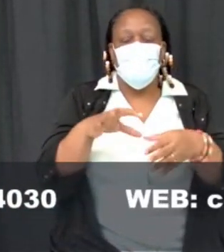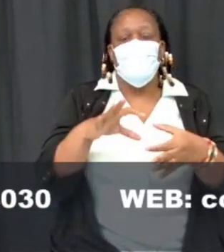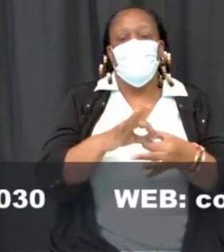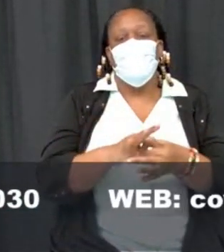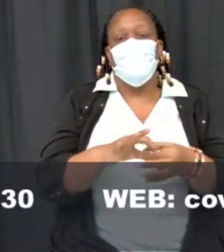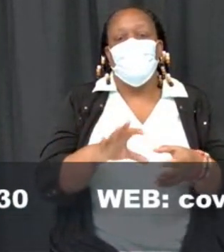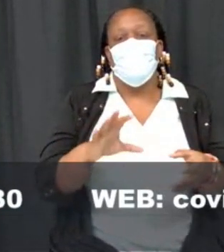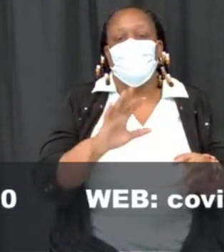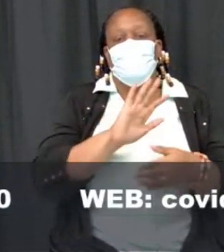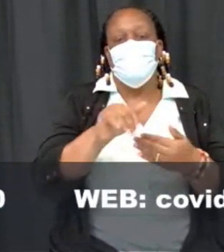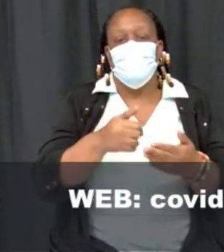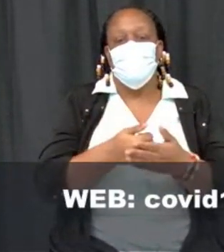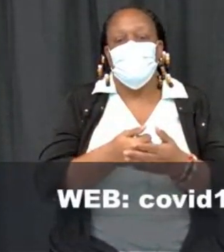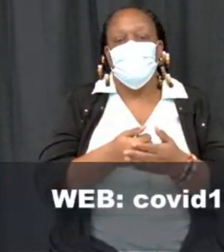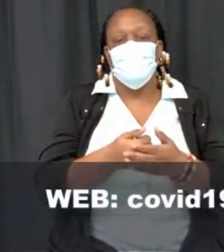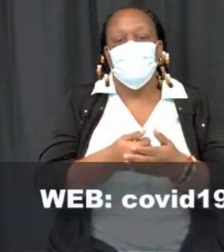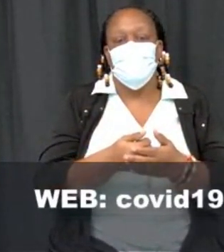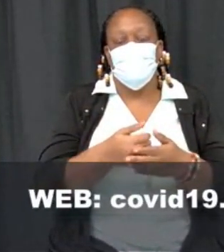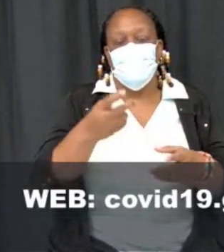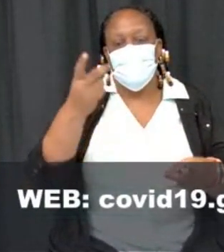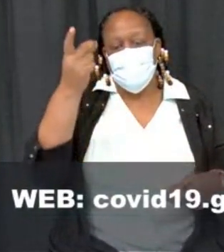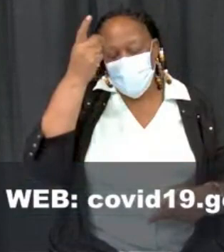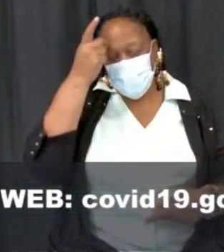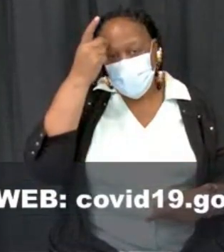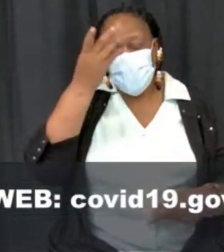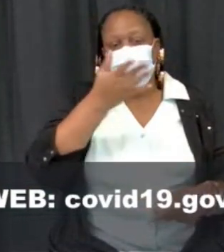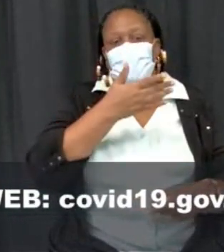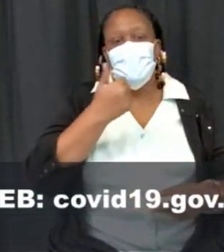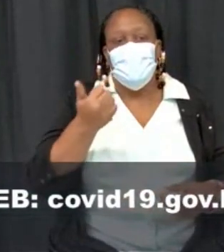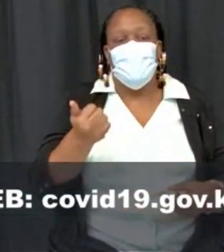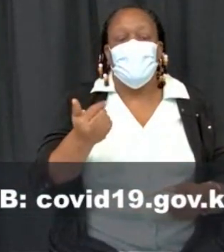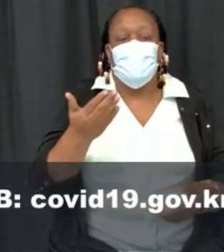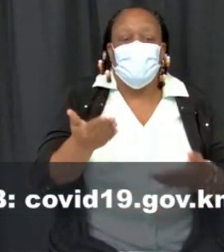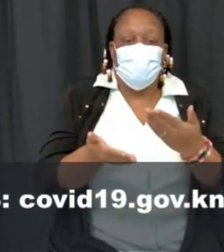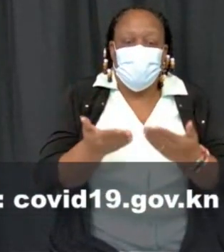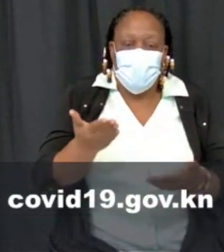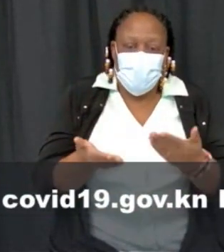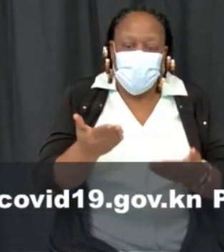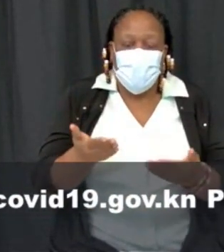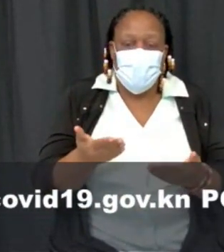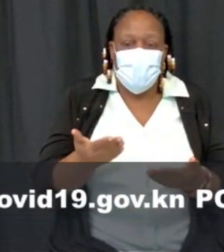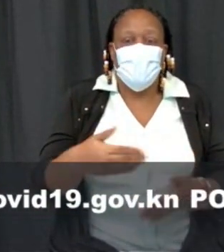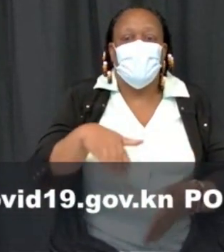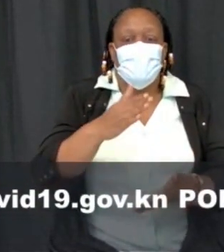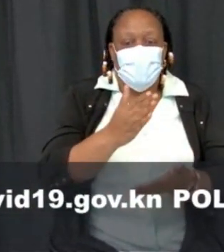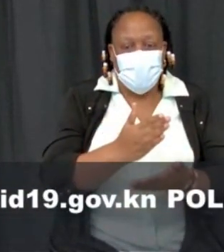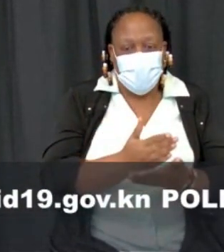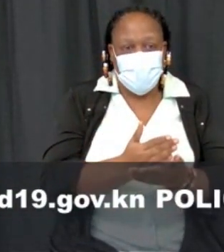of all restrictions. Thank you.